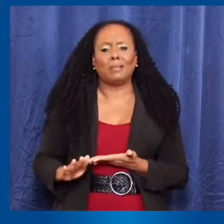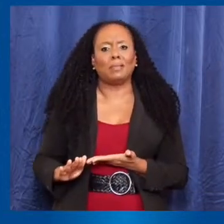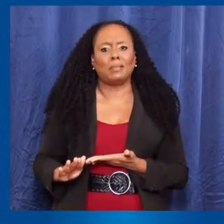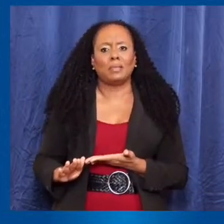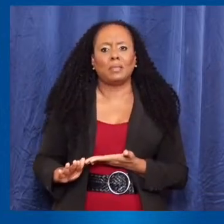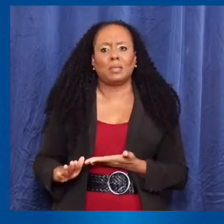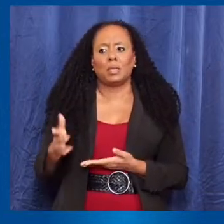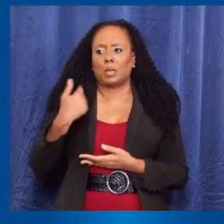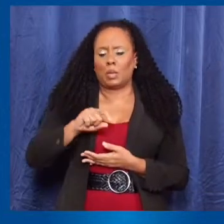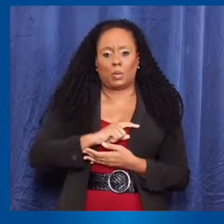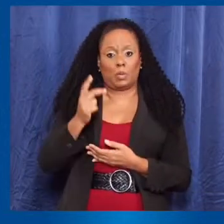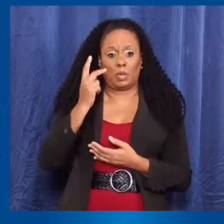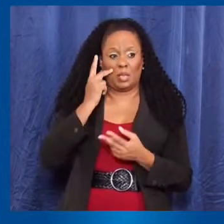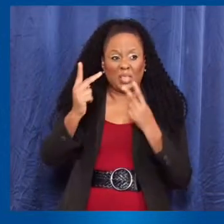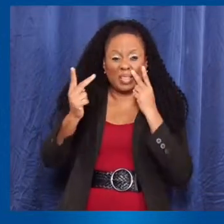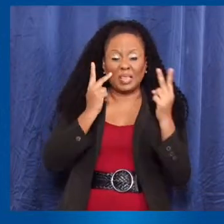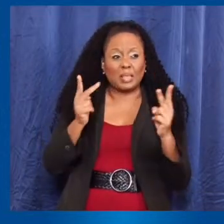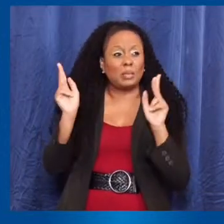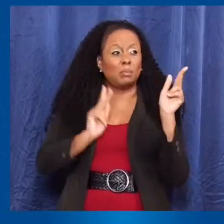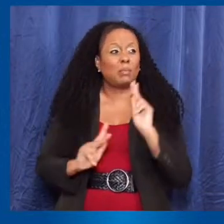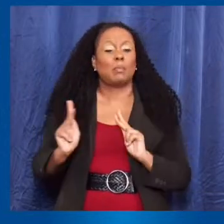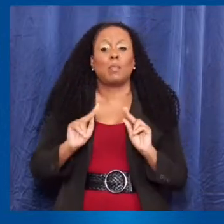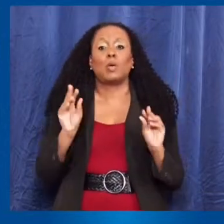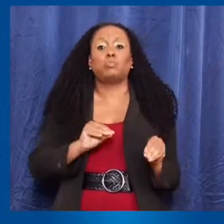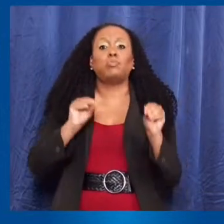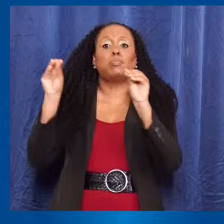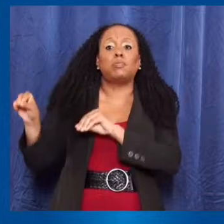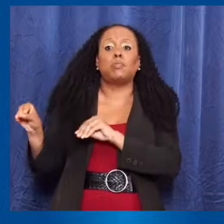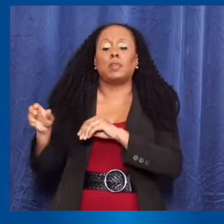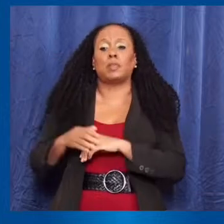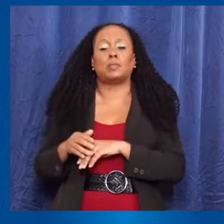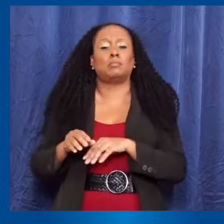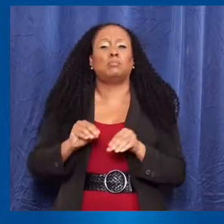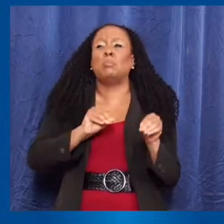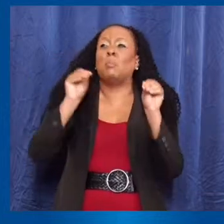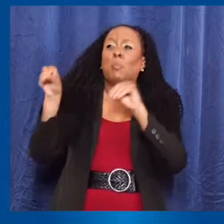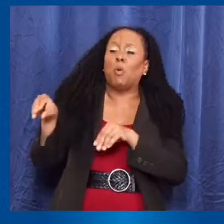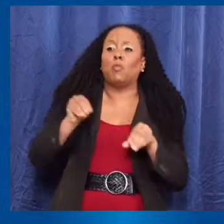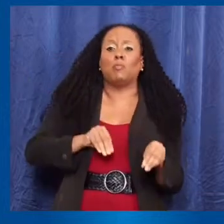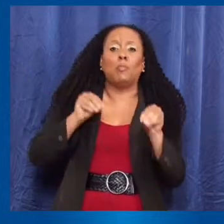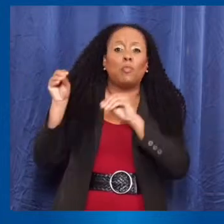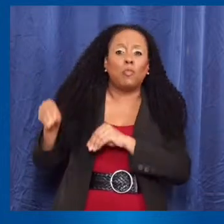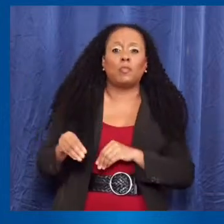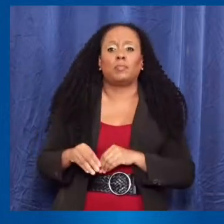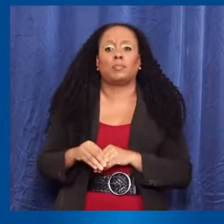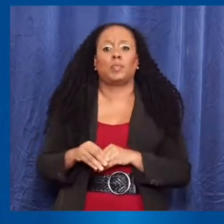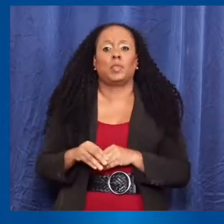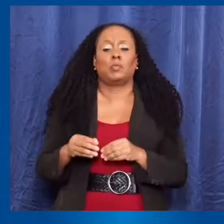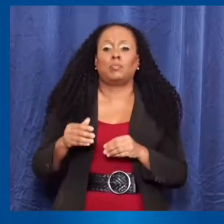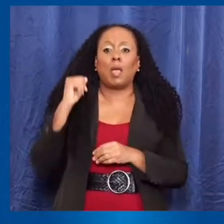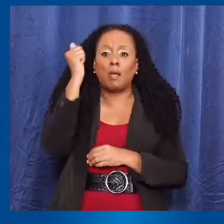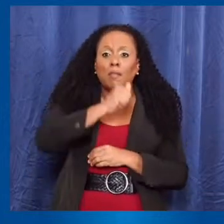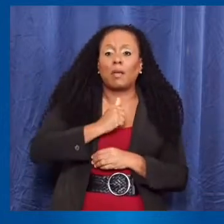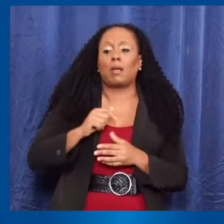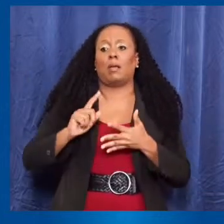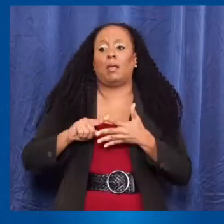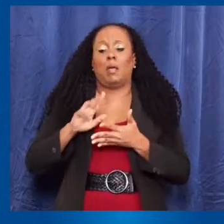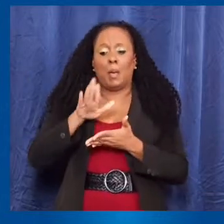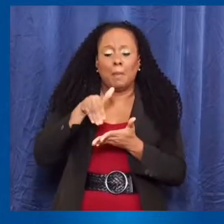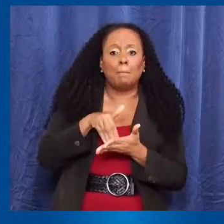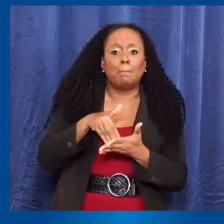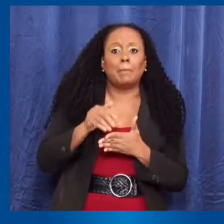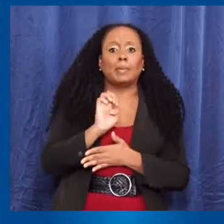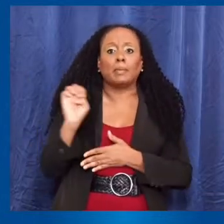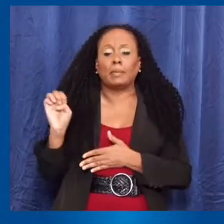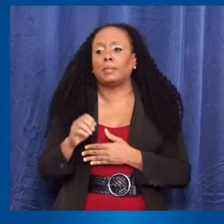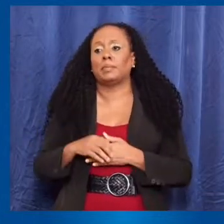people moving for all kinds of reasons through the Americas, through the Middle East, through Africa. And we